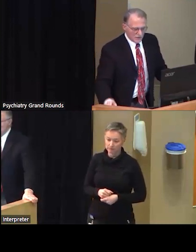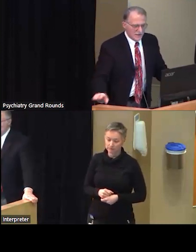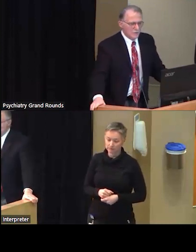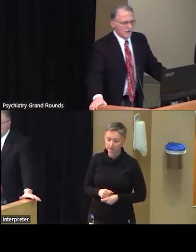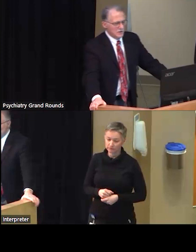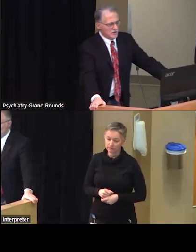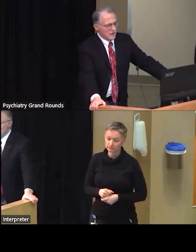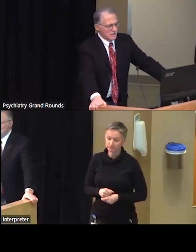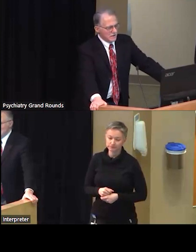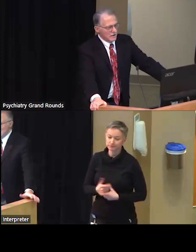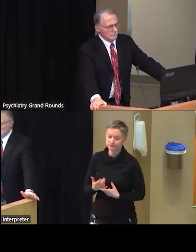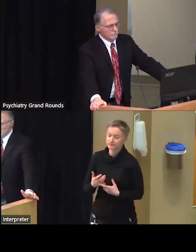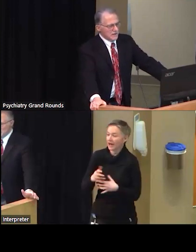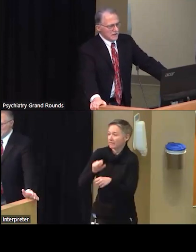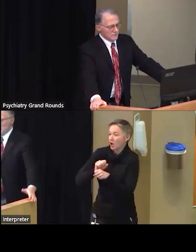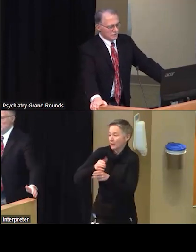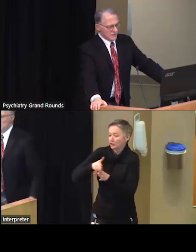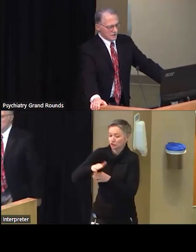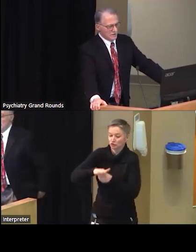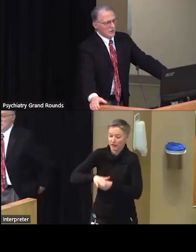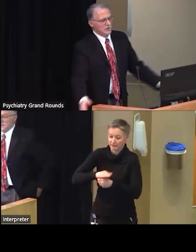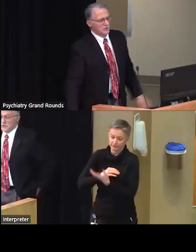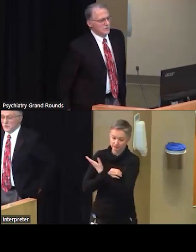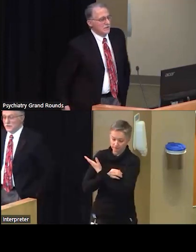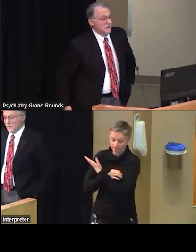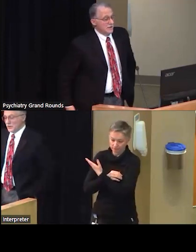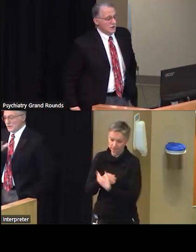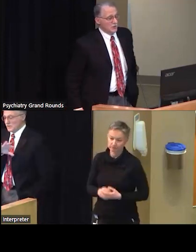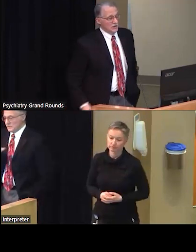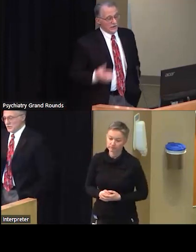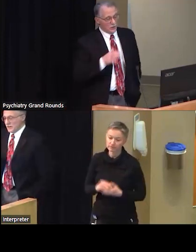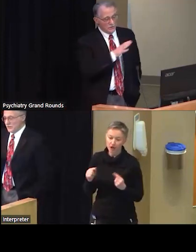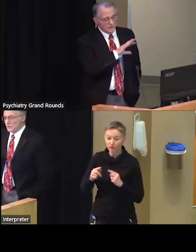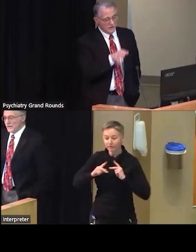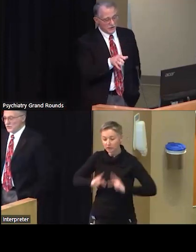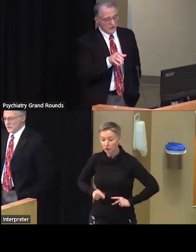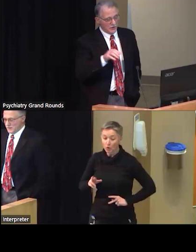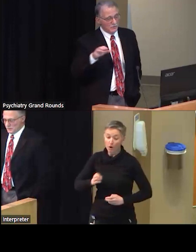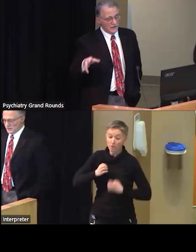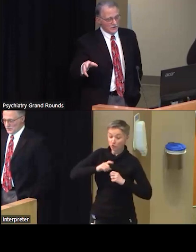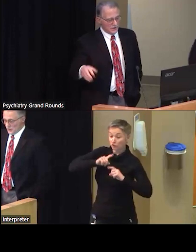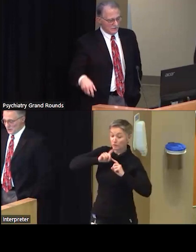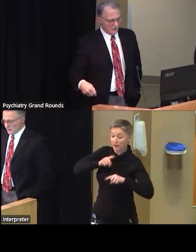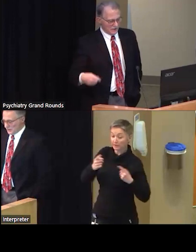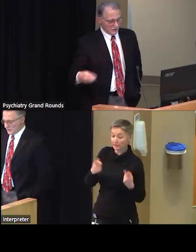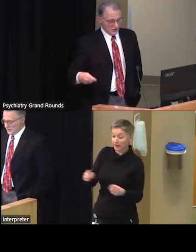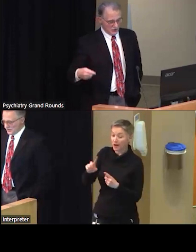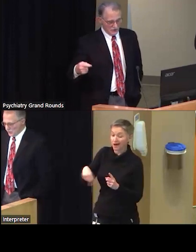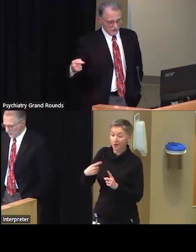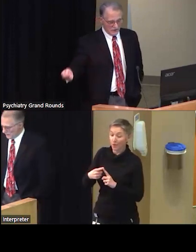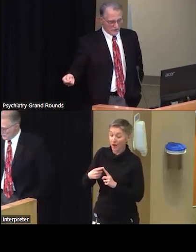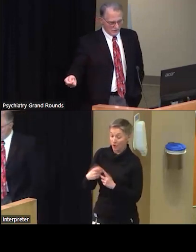So what is occupational stress? Harmful physical and emotional responses that occur when the requirements of the job don't match the